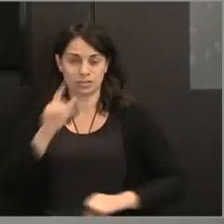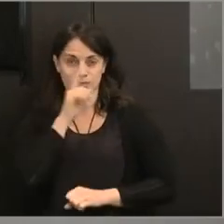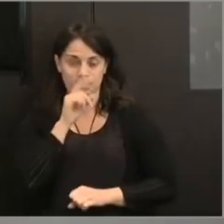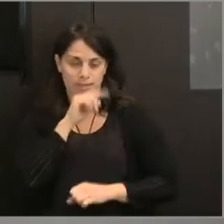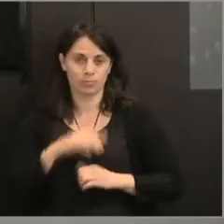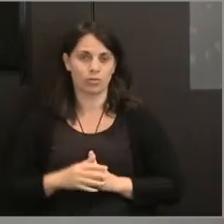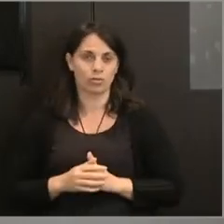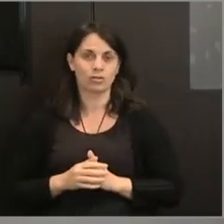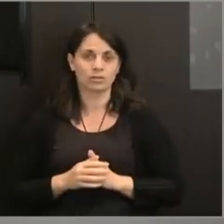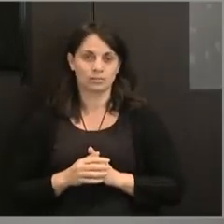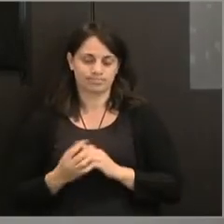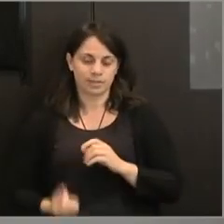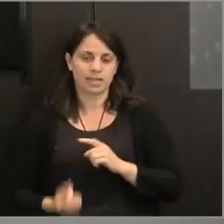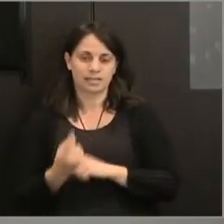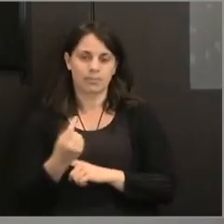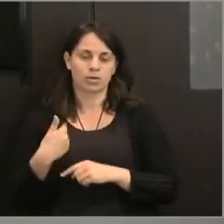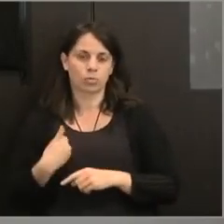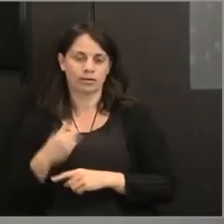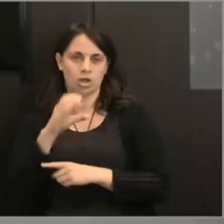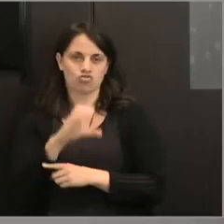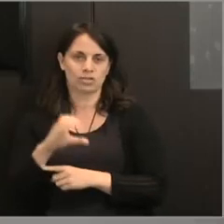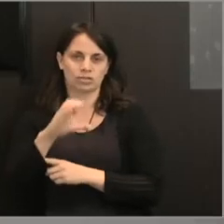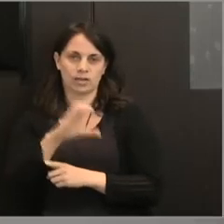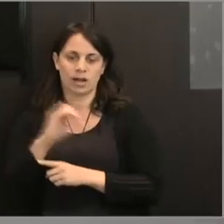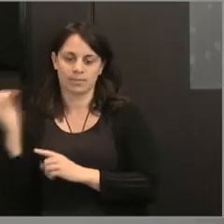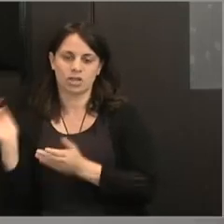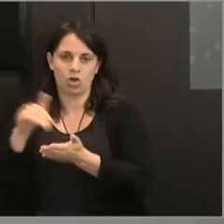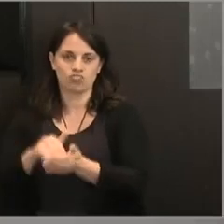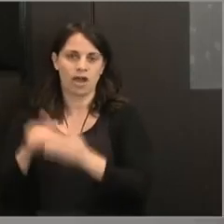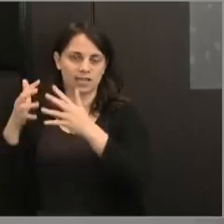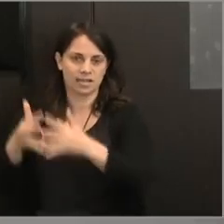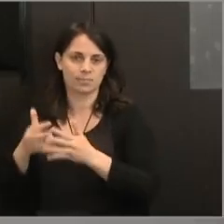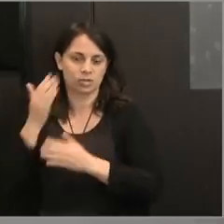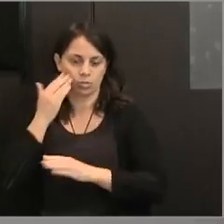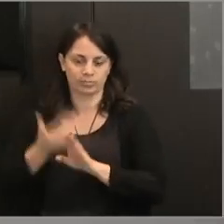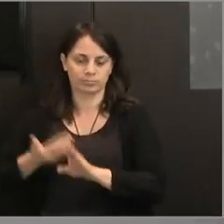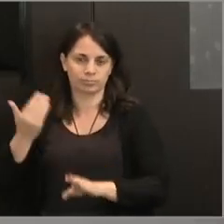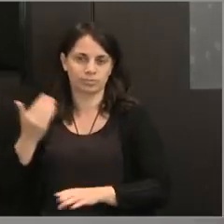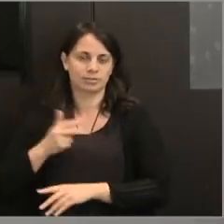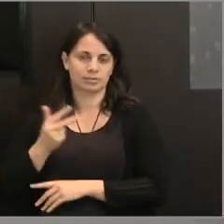has occurred since the arrival of Christopher Columbus in the Americas in